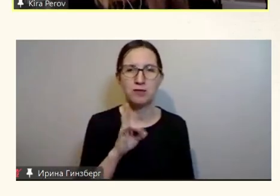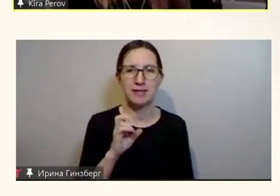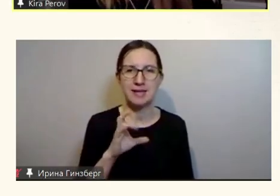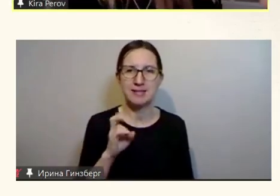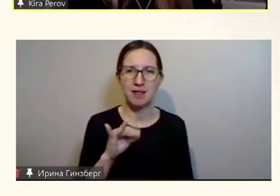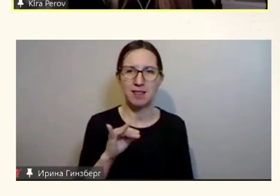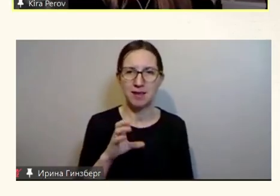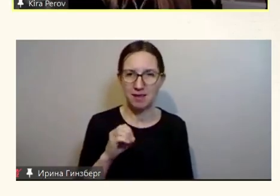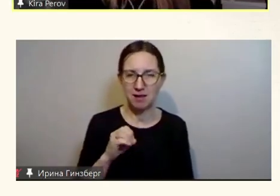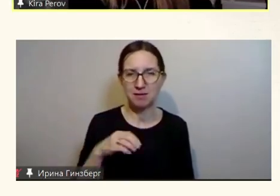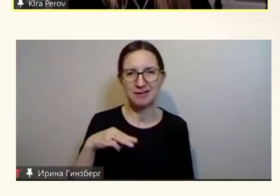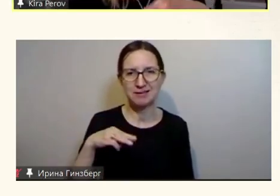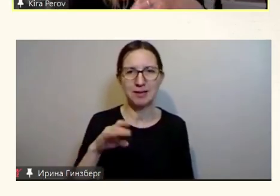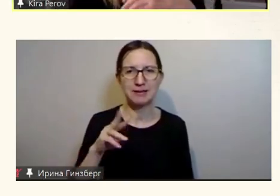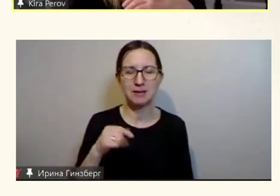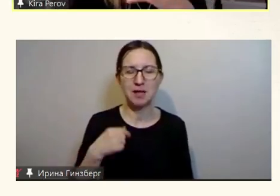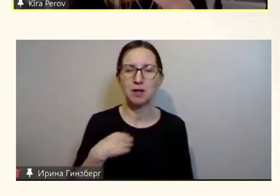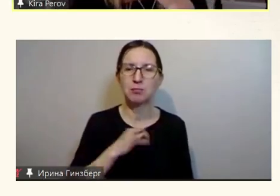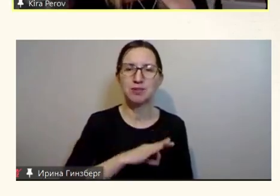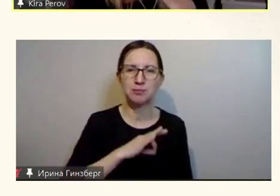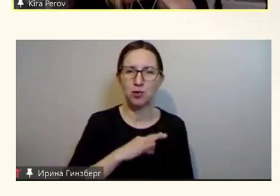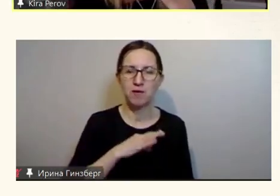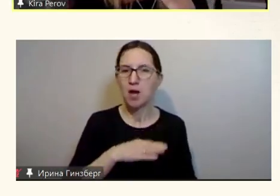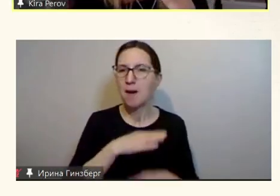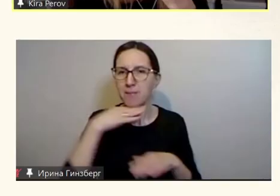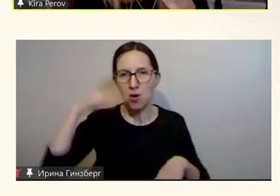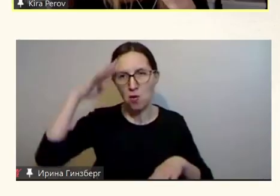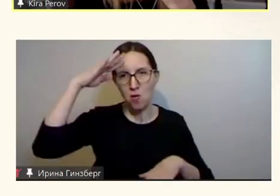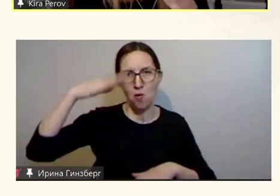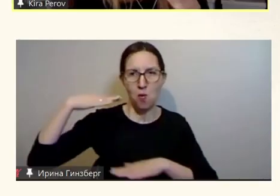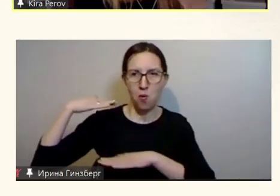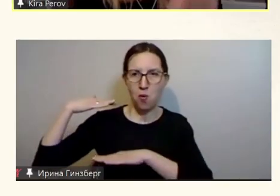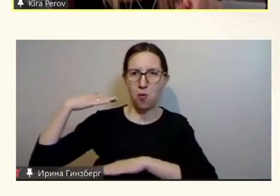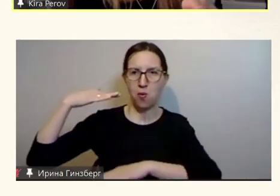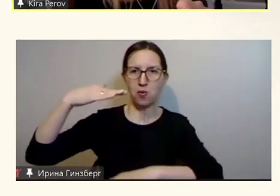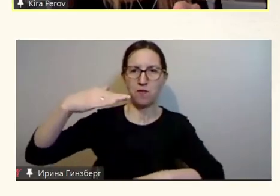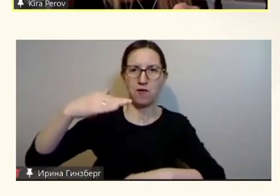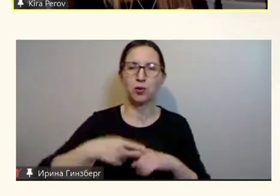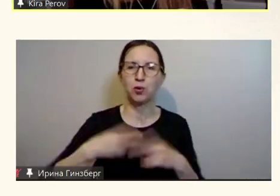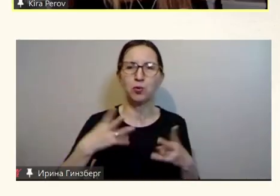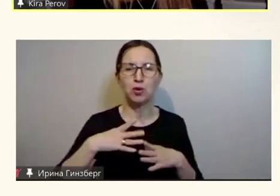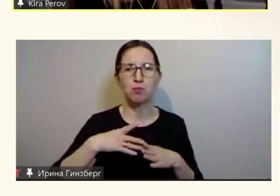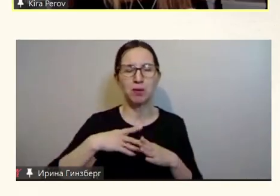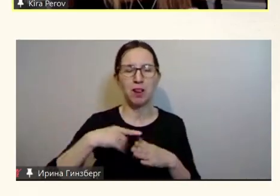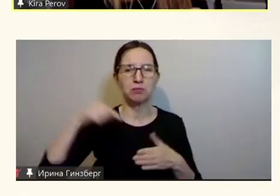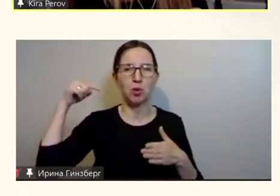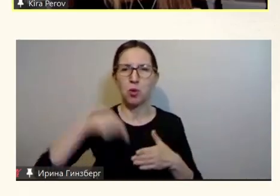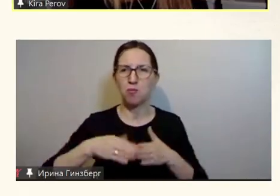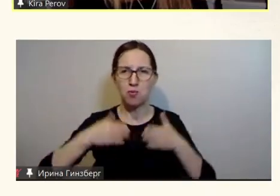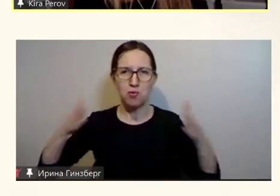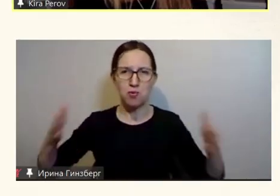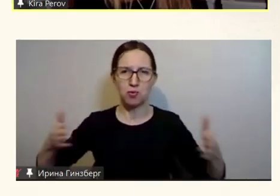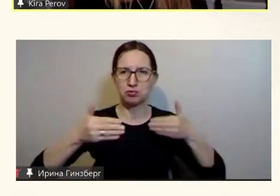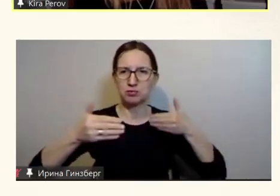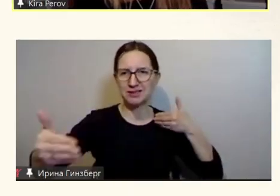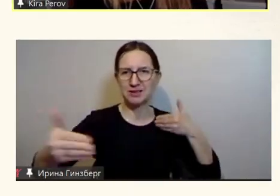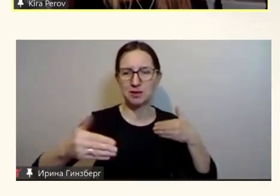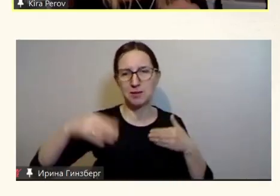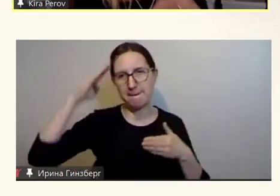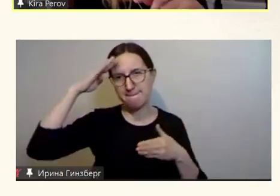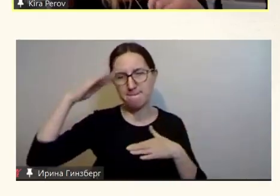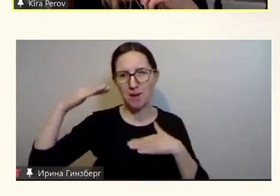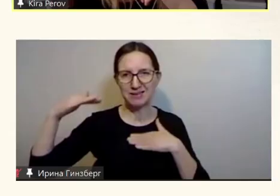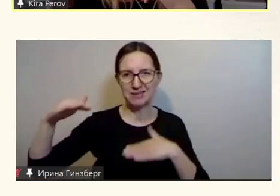You couldn't let it just dribble out onto the floor. And as you can see, we're testing now the reflection.